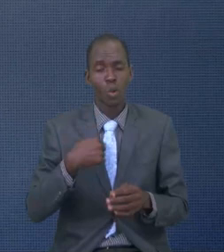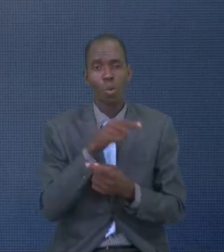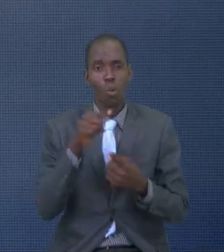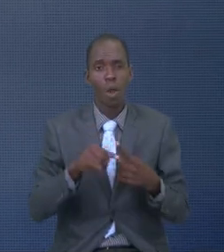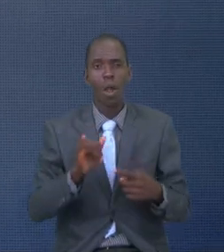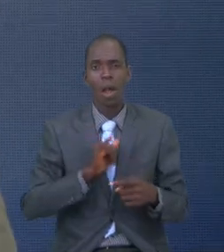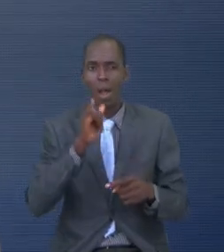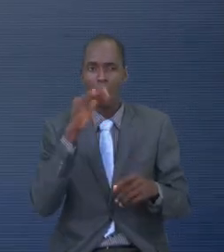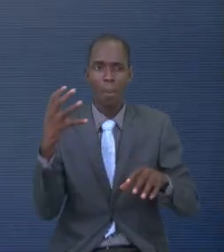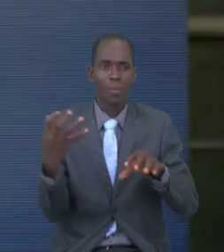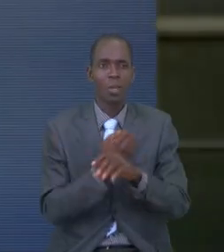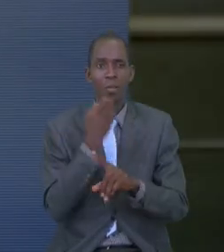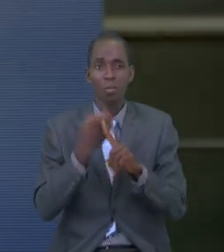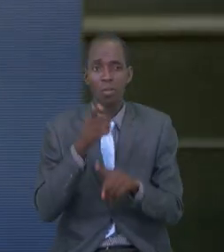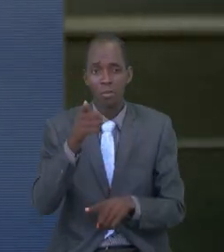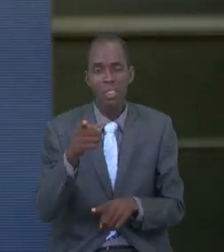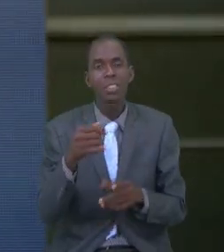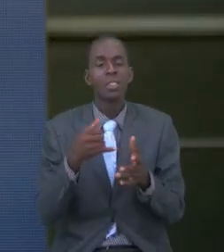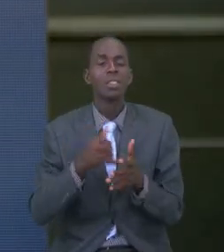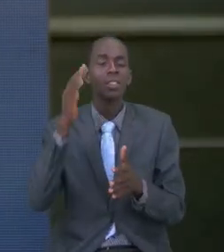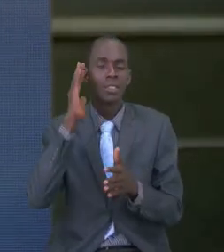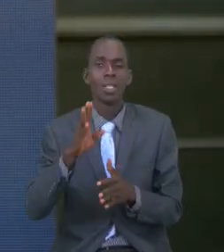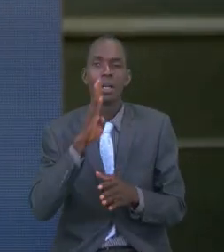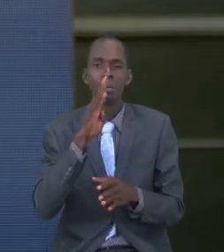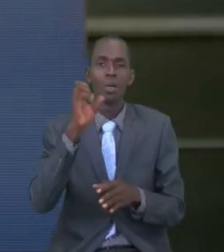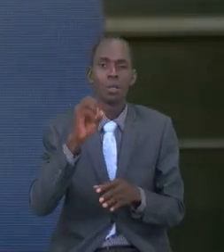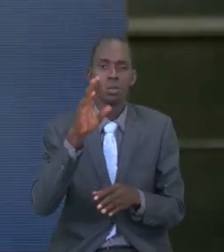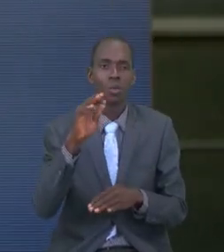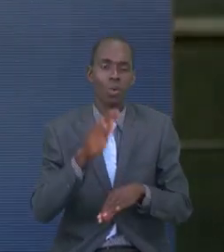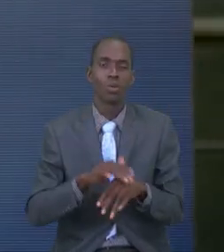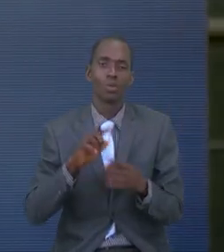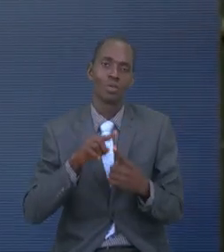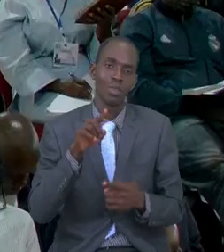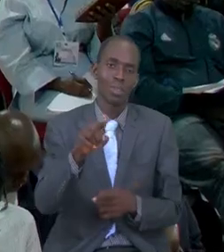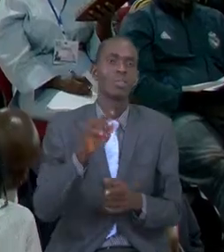thee, it shall be so unto thee.